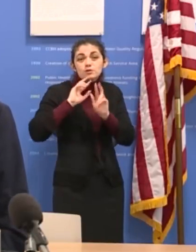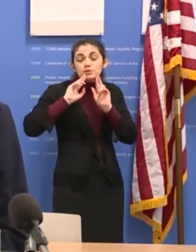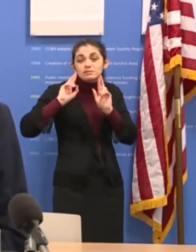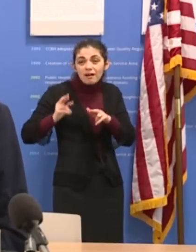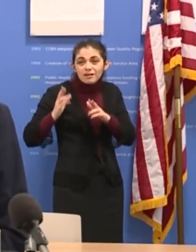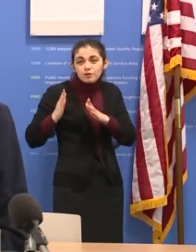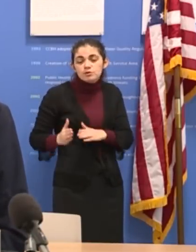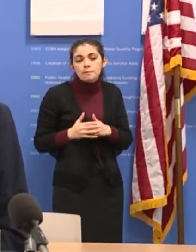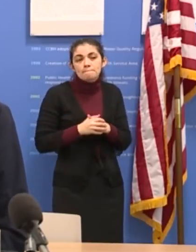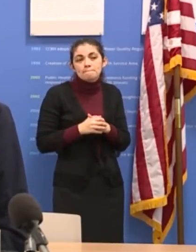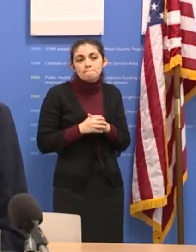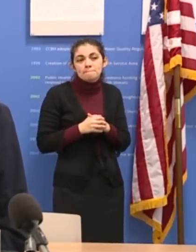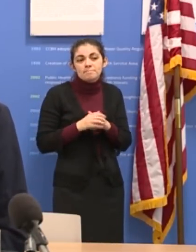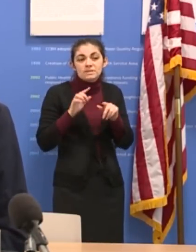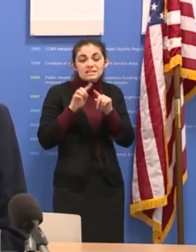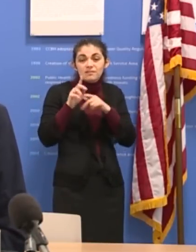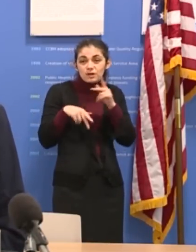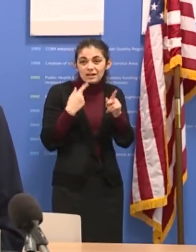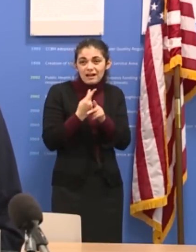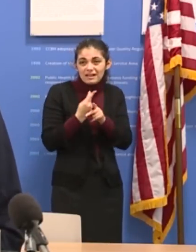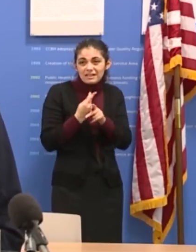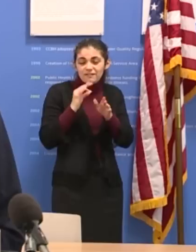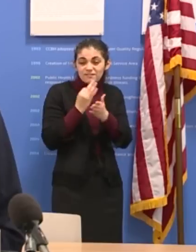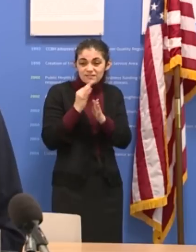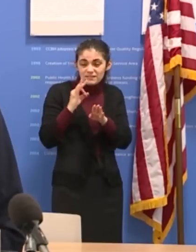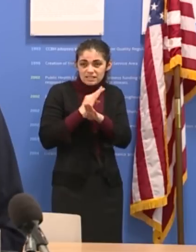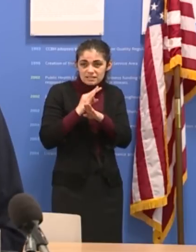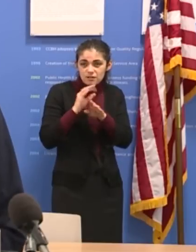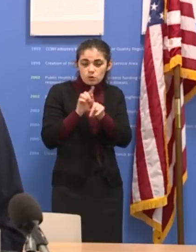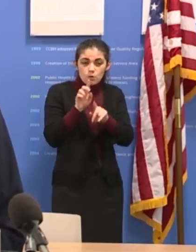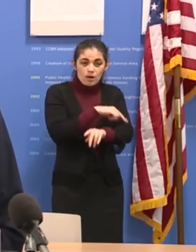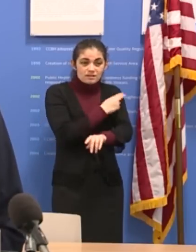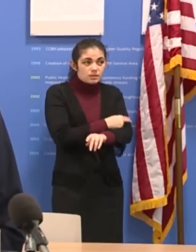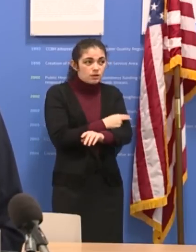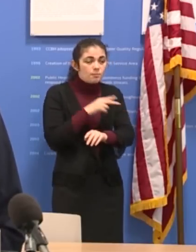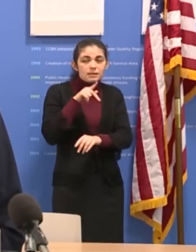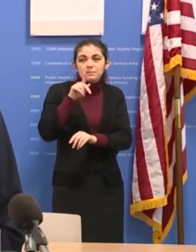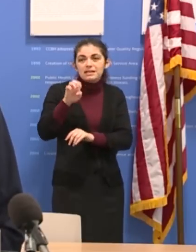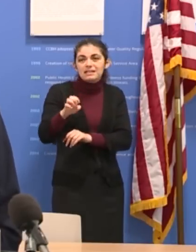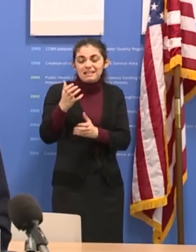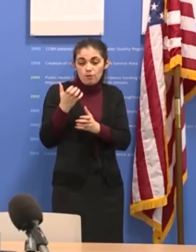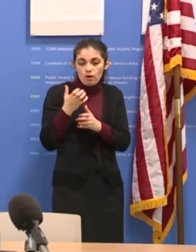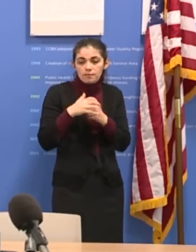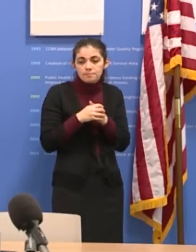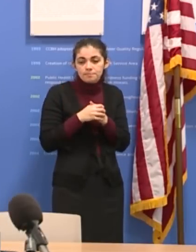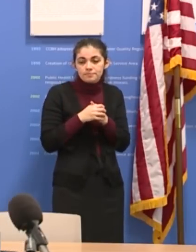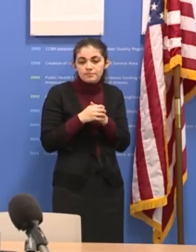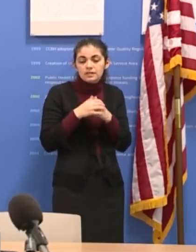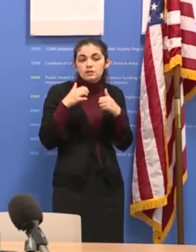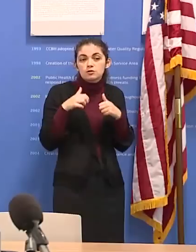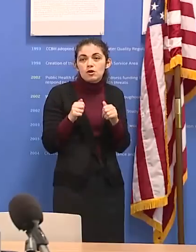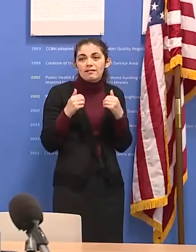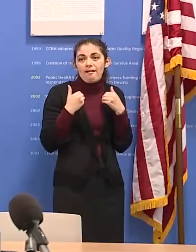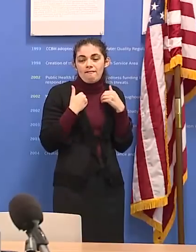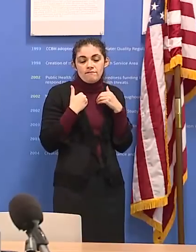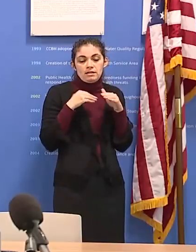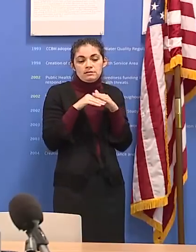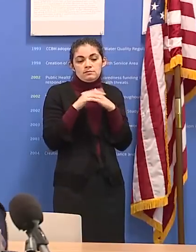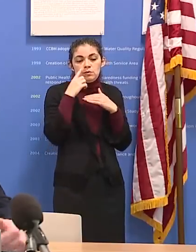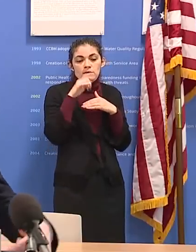responders, different types of care facilities, hospitals with the personal protective equipment that they want, that they're trying to get access